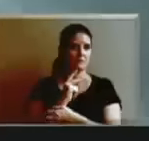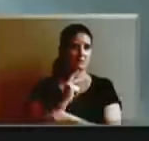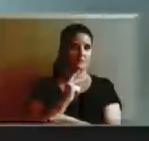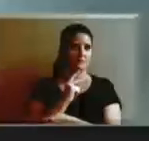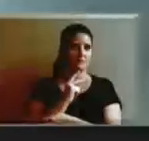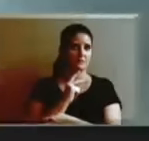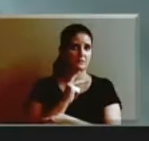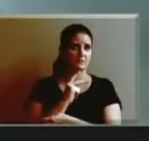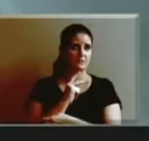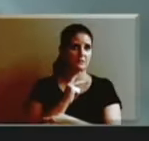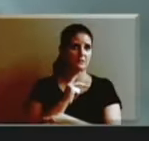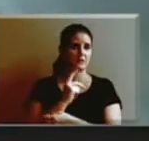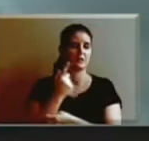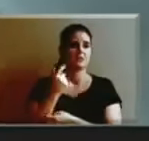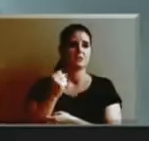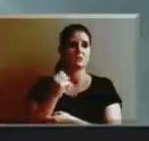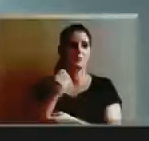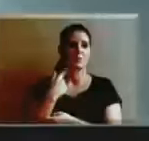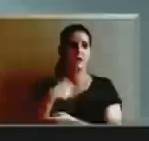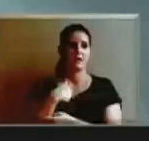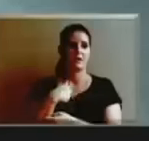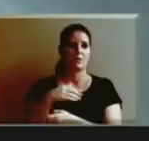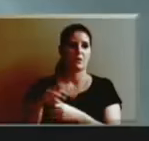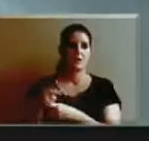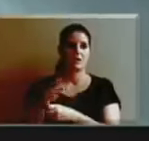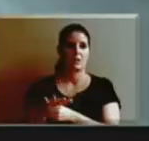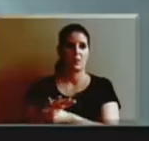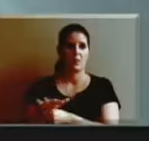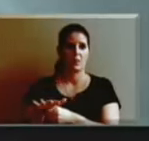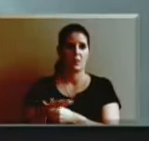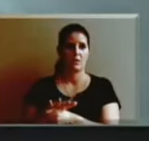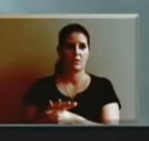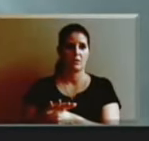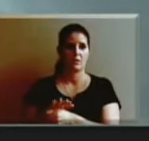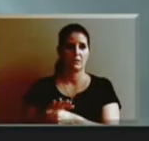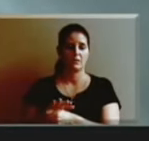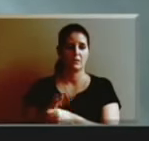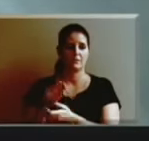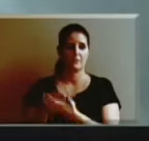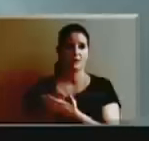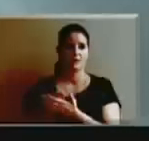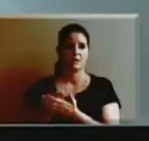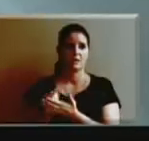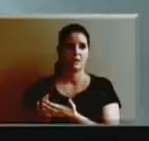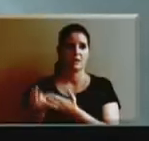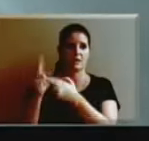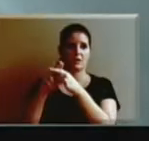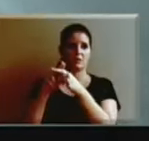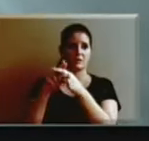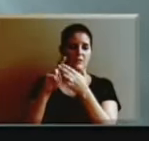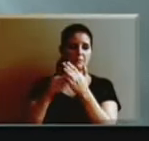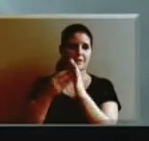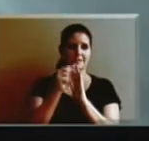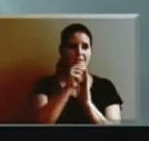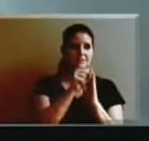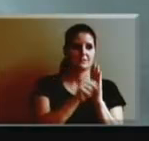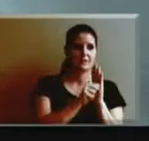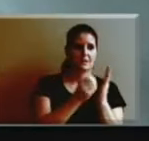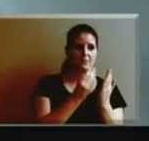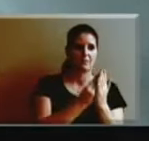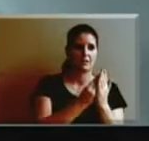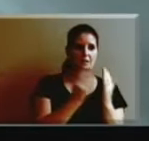state allocation decreases. That is part of the SEEK formula. The SEEK-based funding also